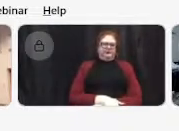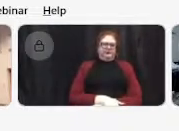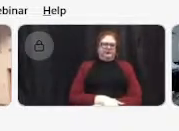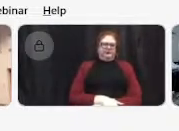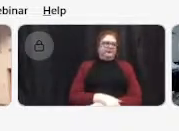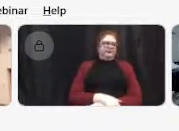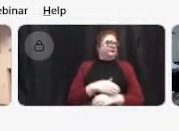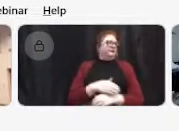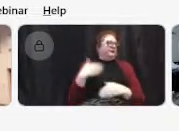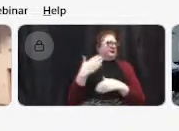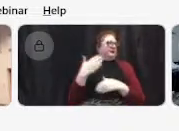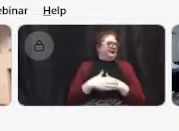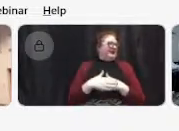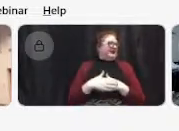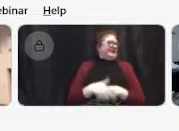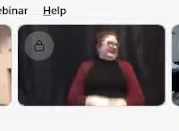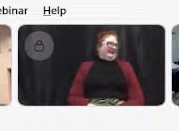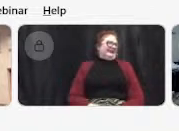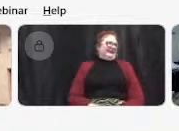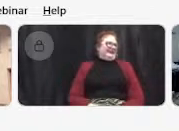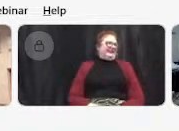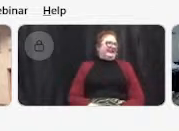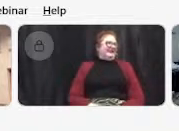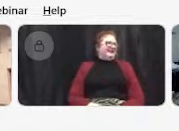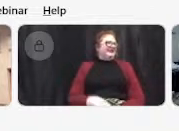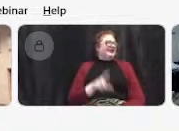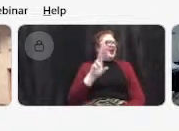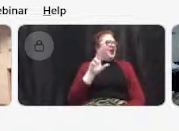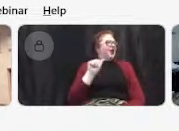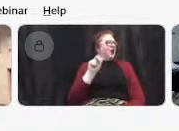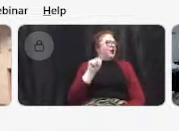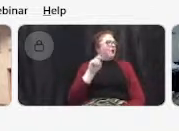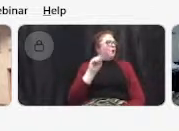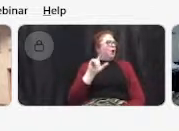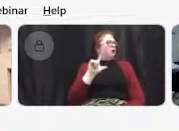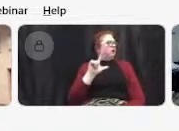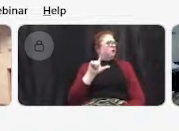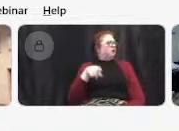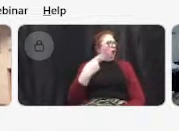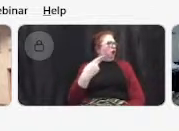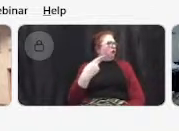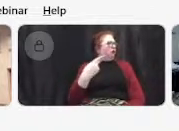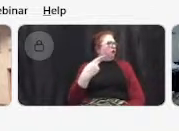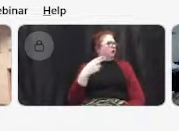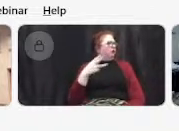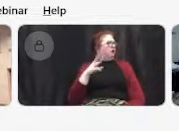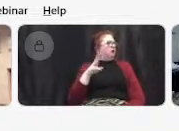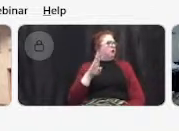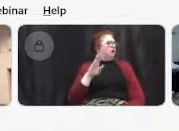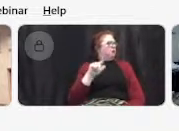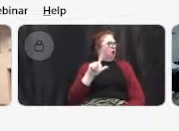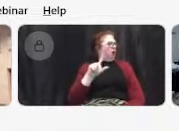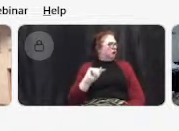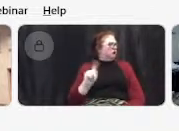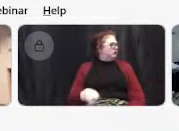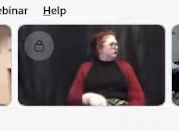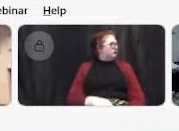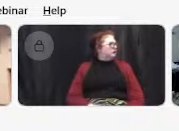right, the next card is Randolph Baltz. If you're present, please come to the podium.